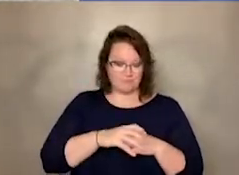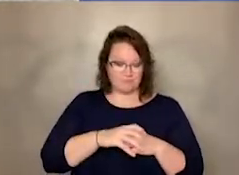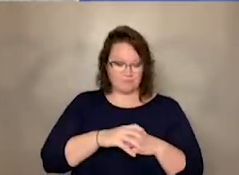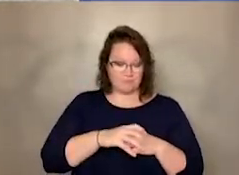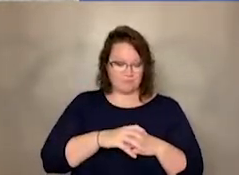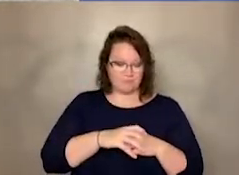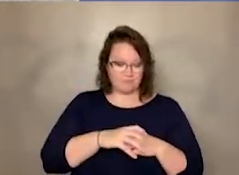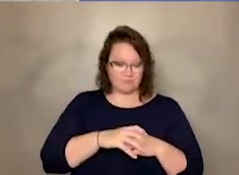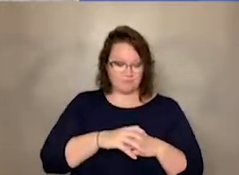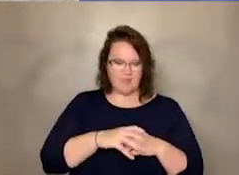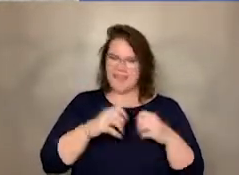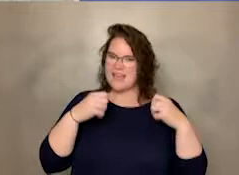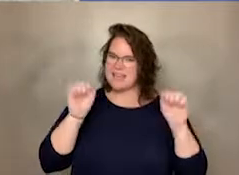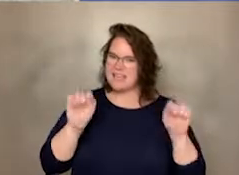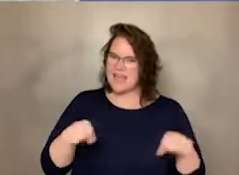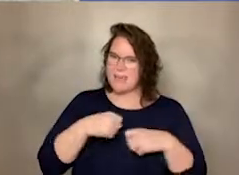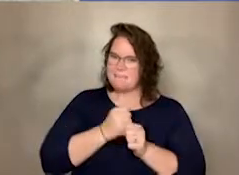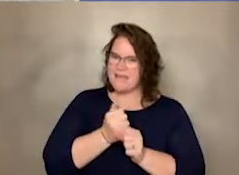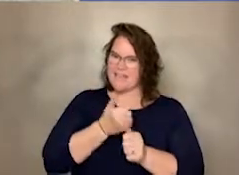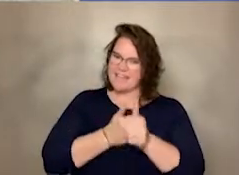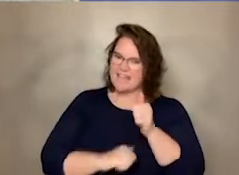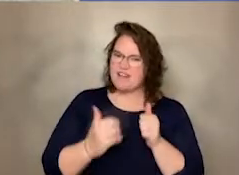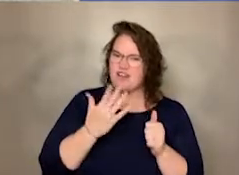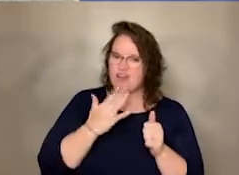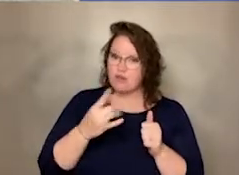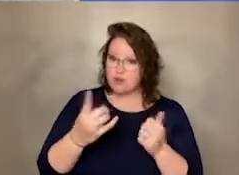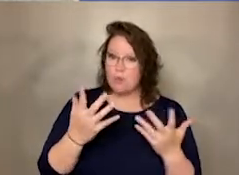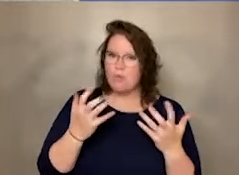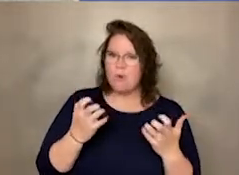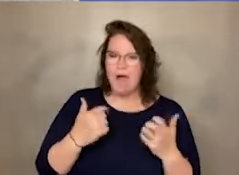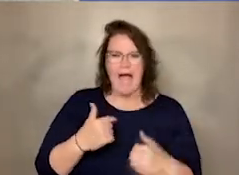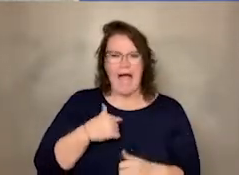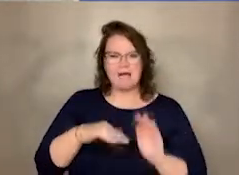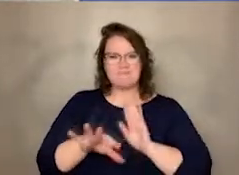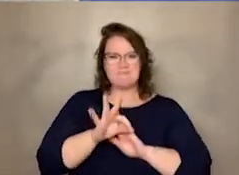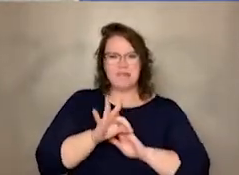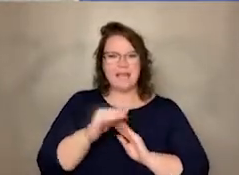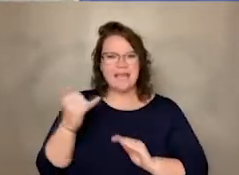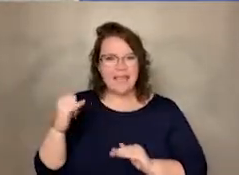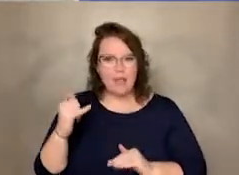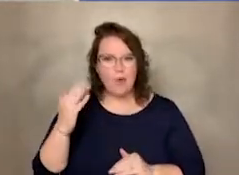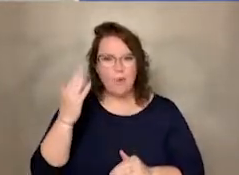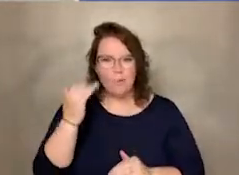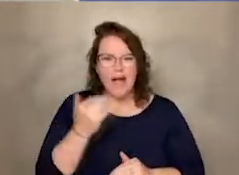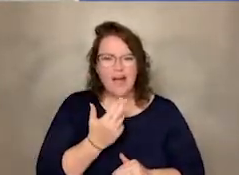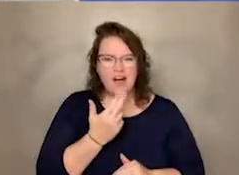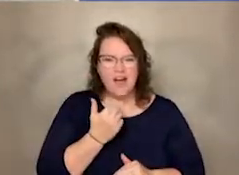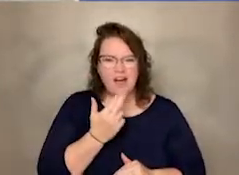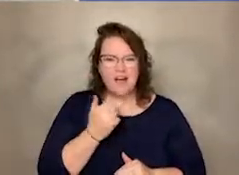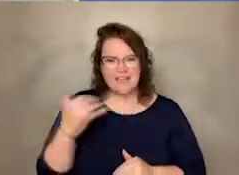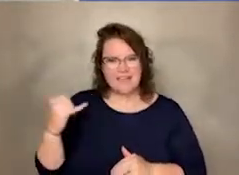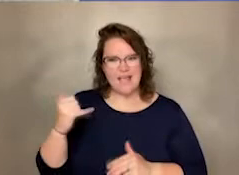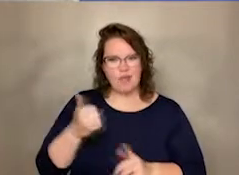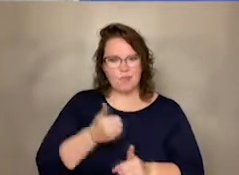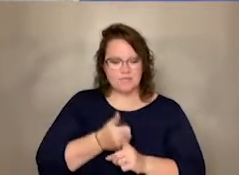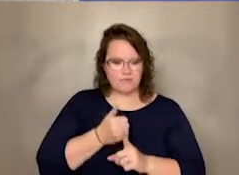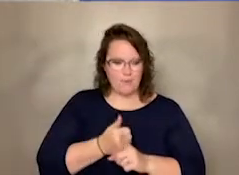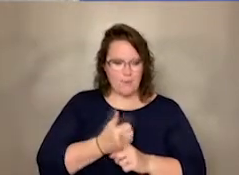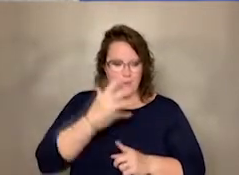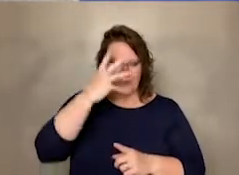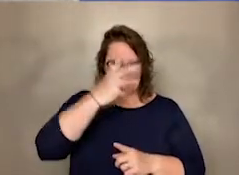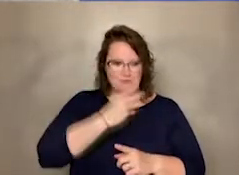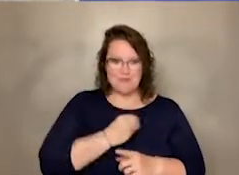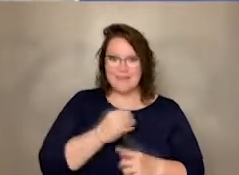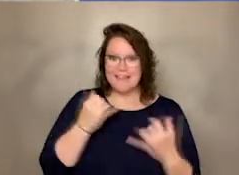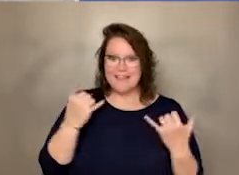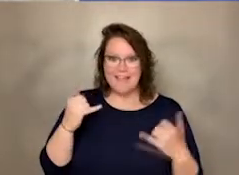And you can make any color you want. I just chose yellow because honey is yellow. Oh, look at that pretty color yellow